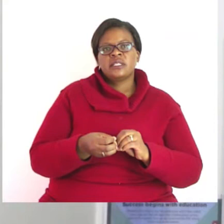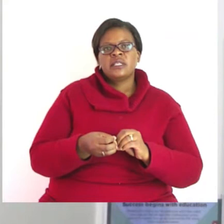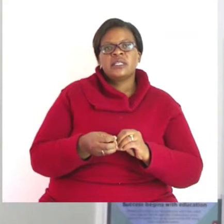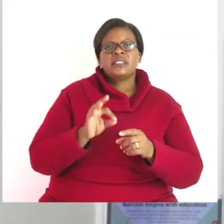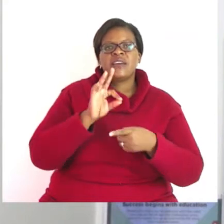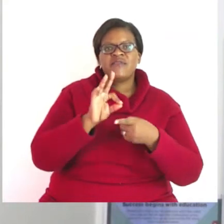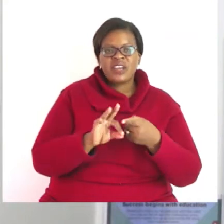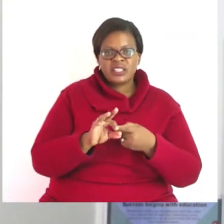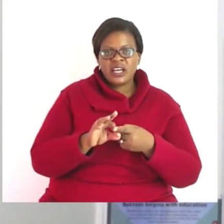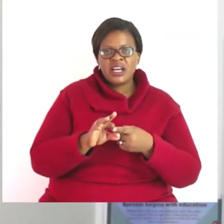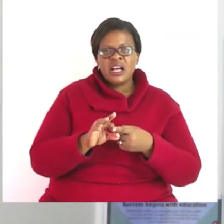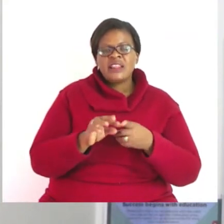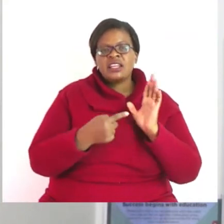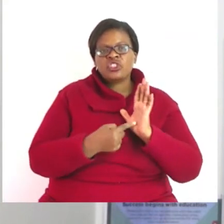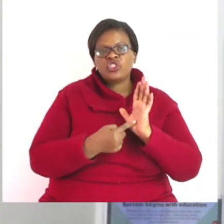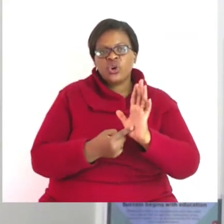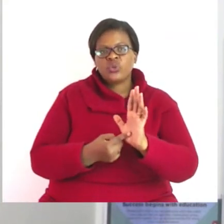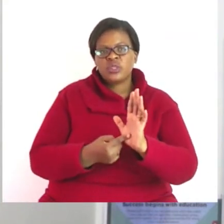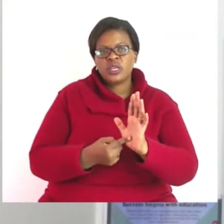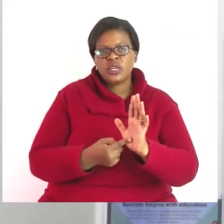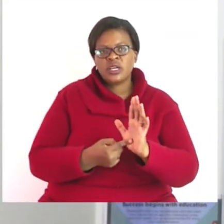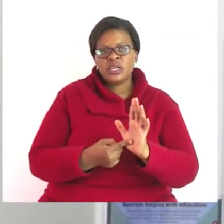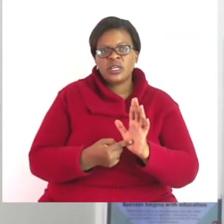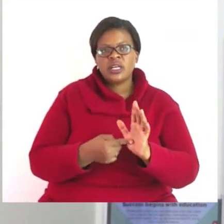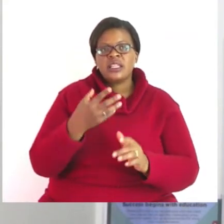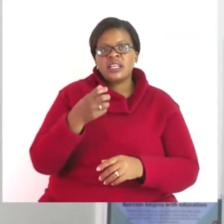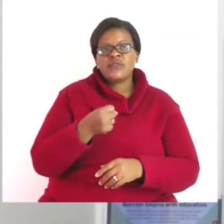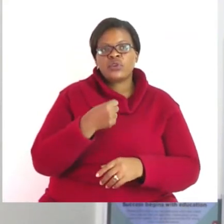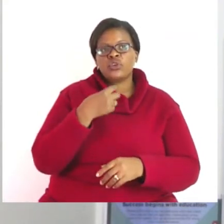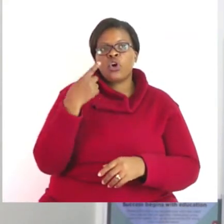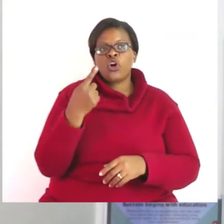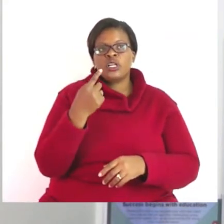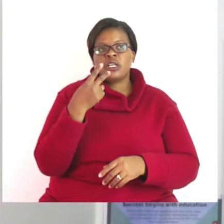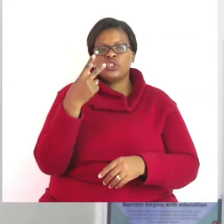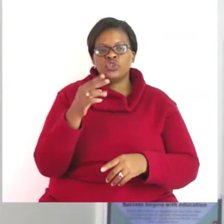is listed down here, which is only having two factors.